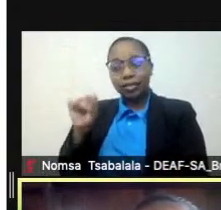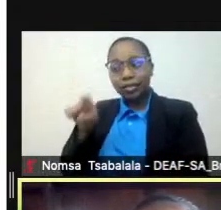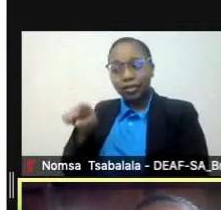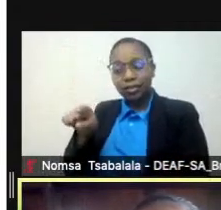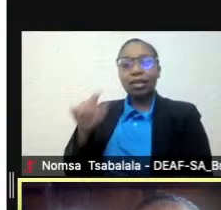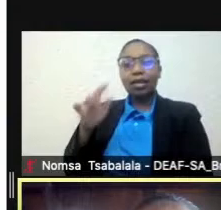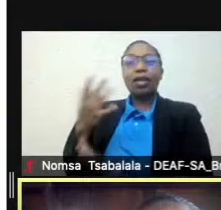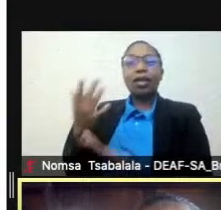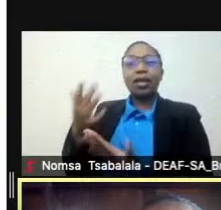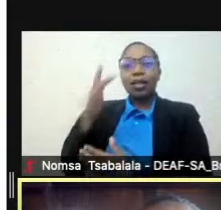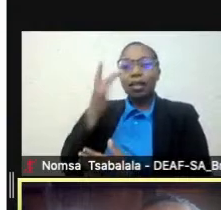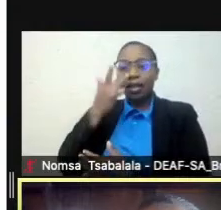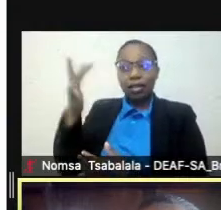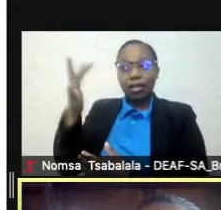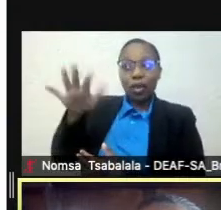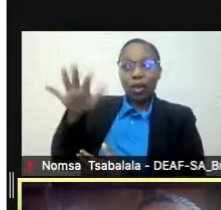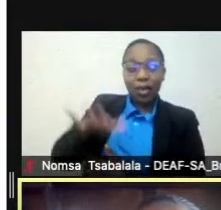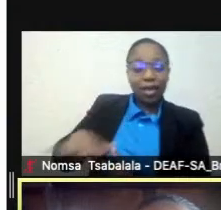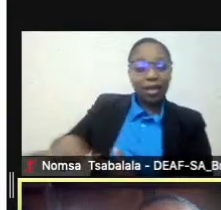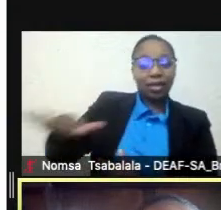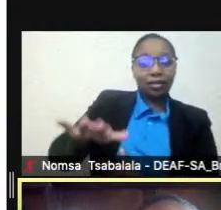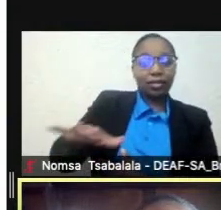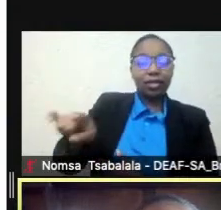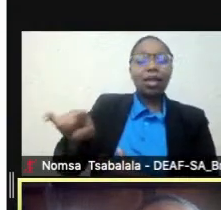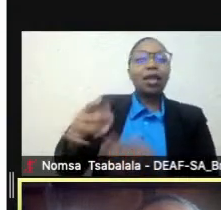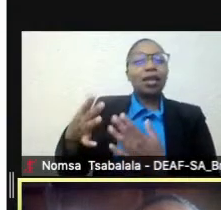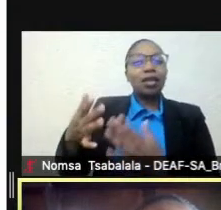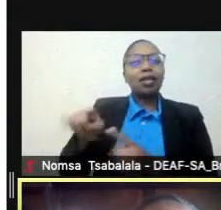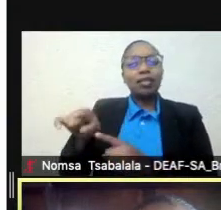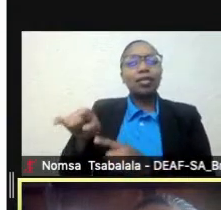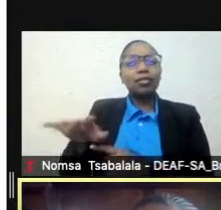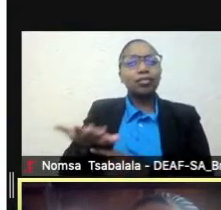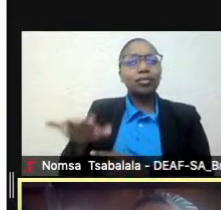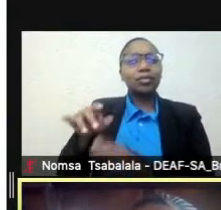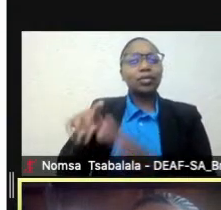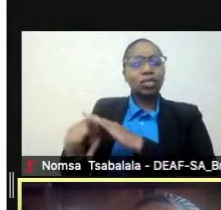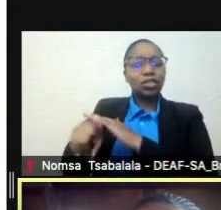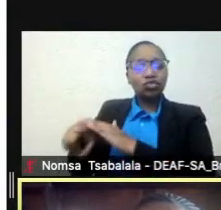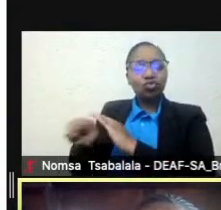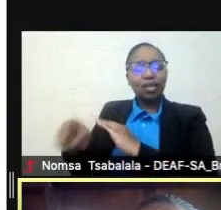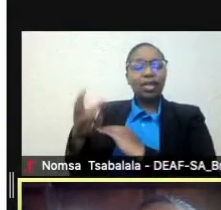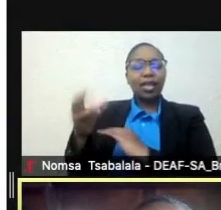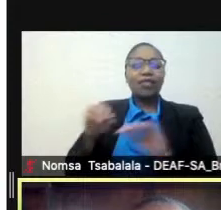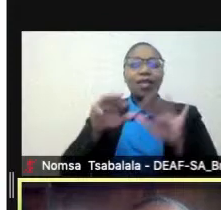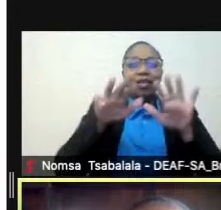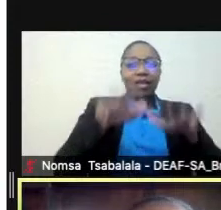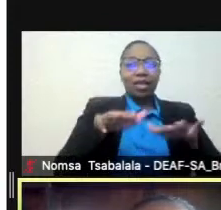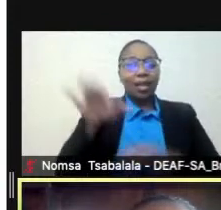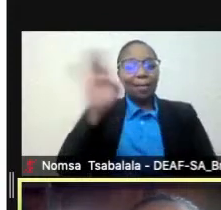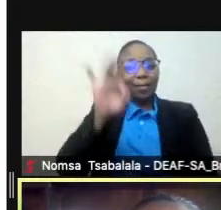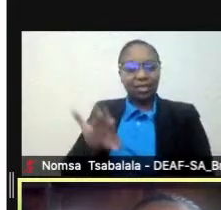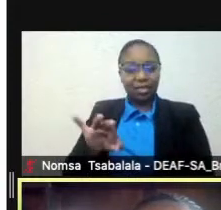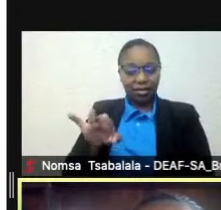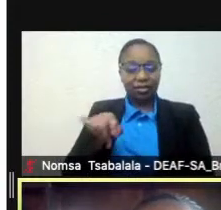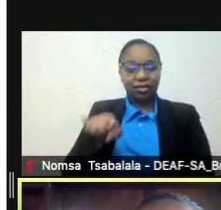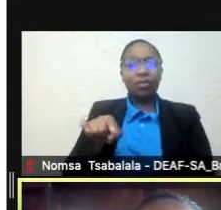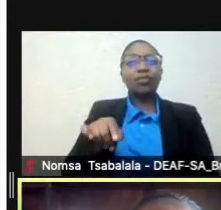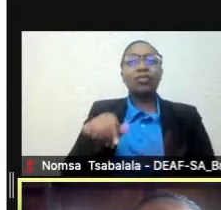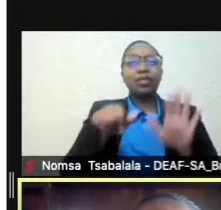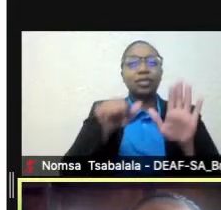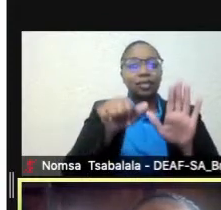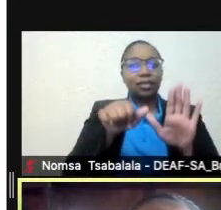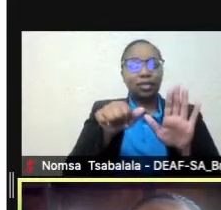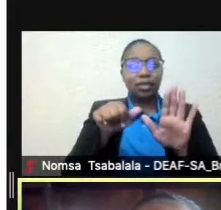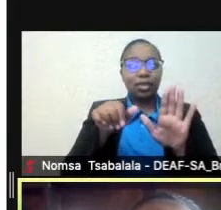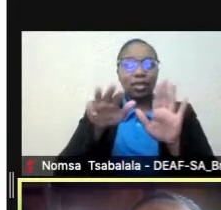isolation sites. And that particular district currently has 19% of those 697